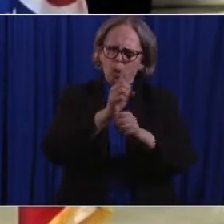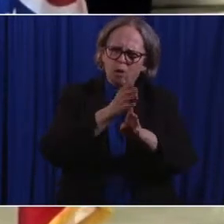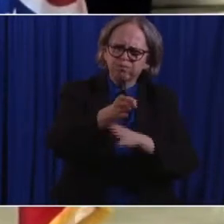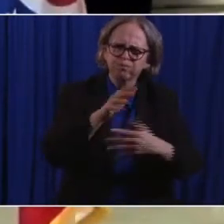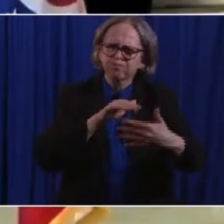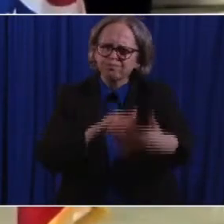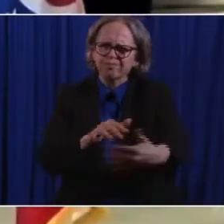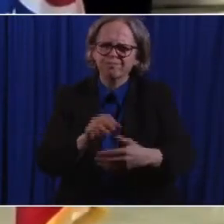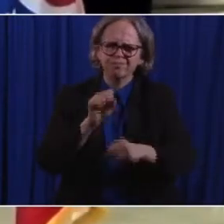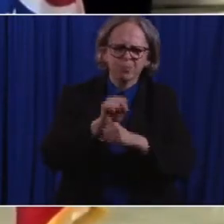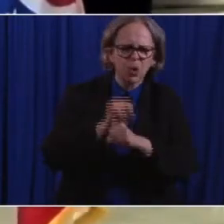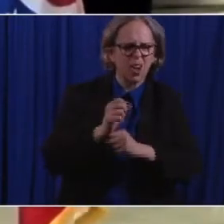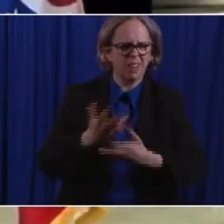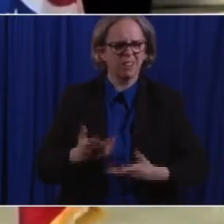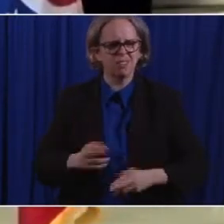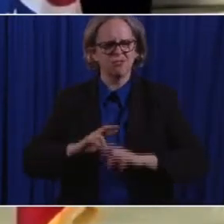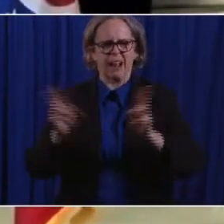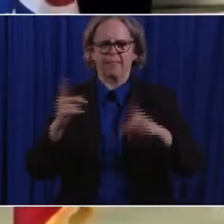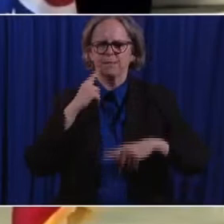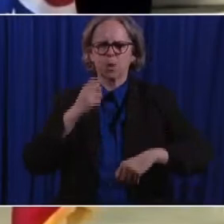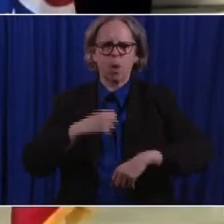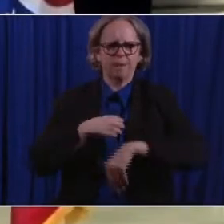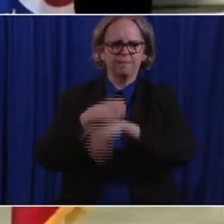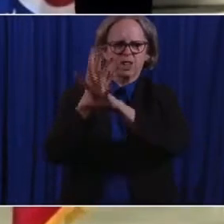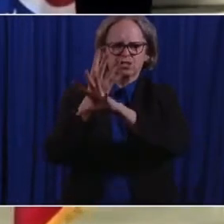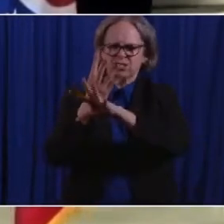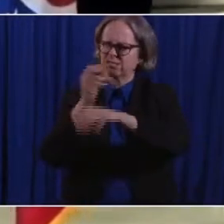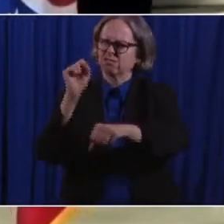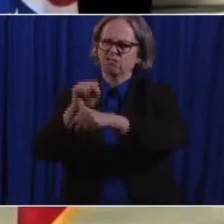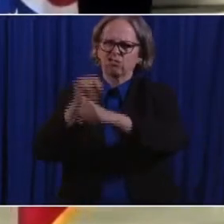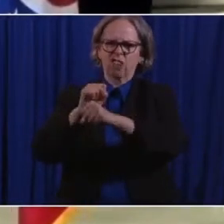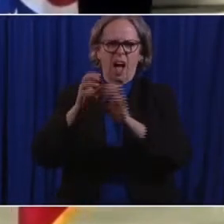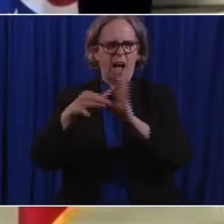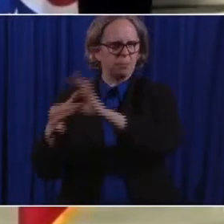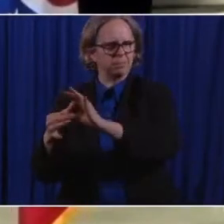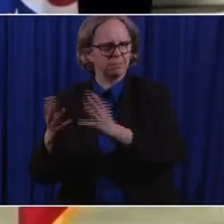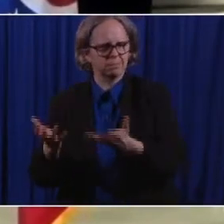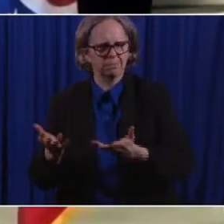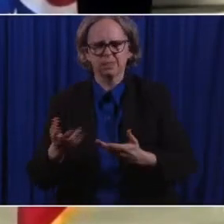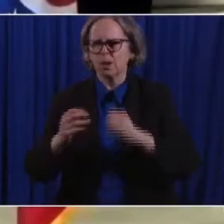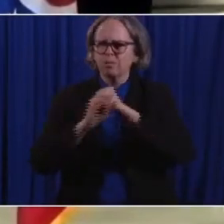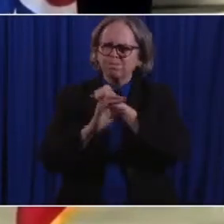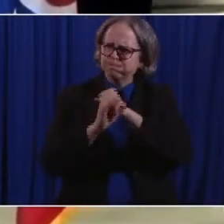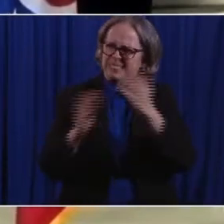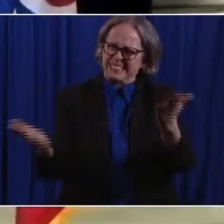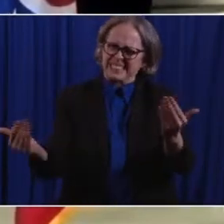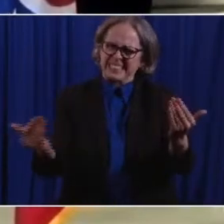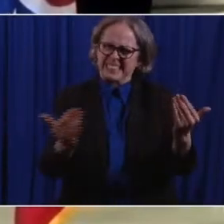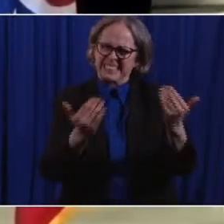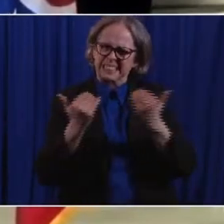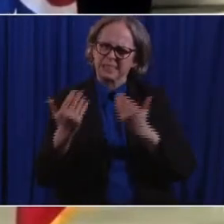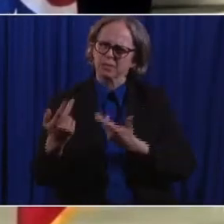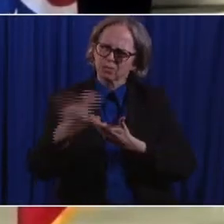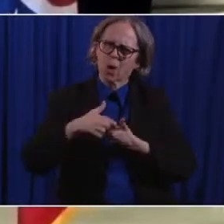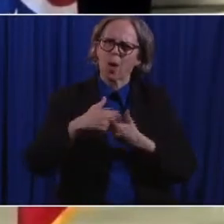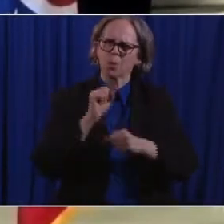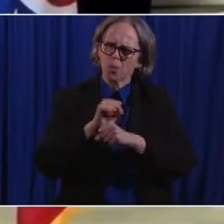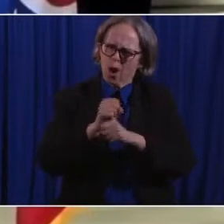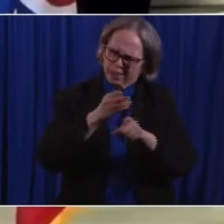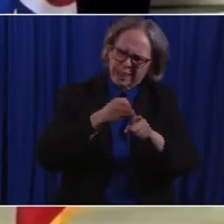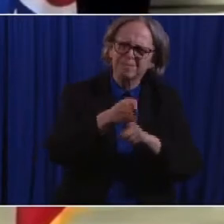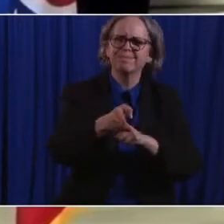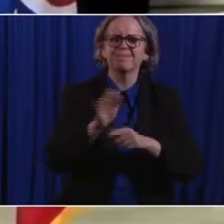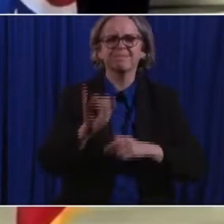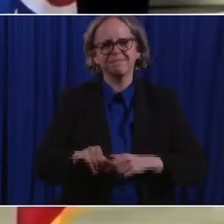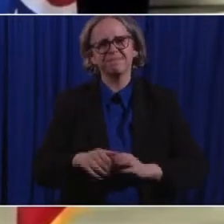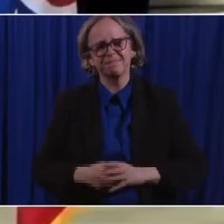for this, because we want to do a great job with this. Because let's face it, we're